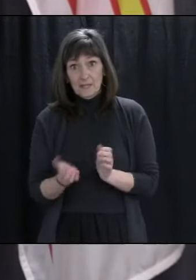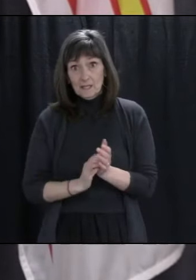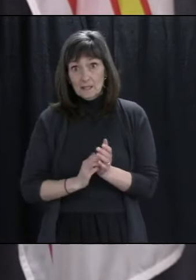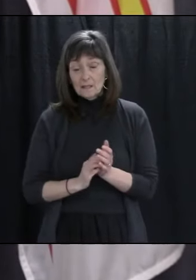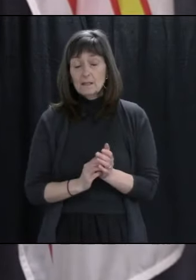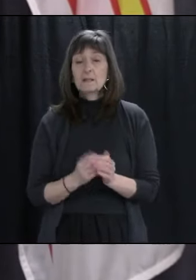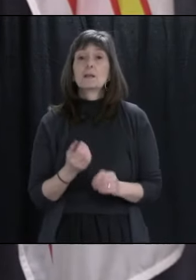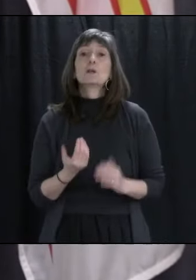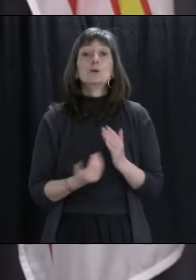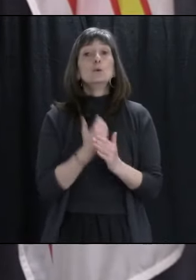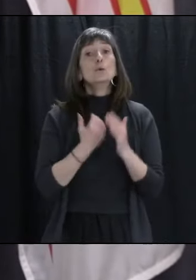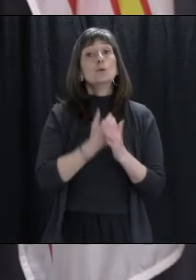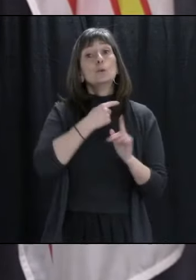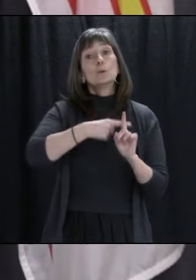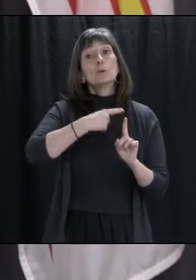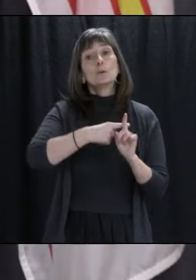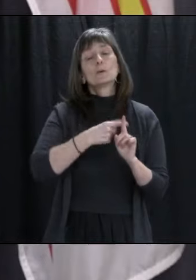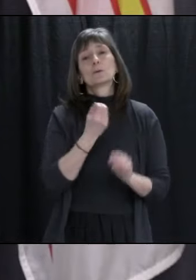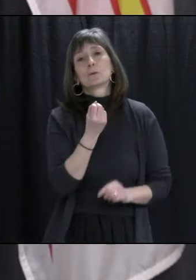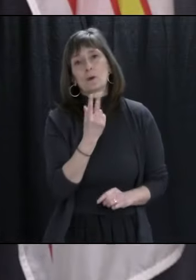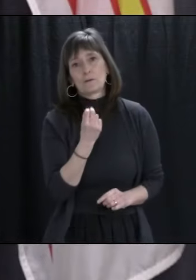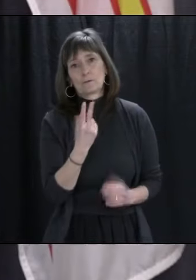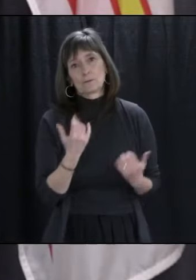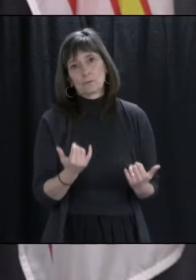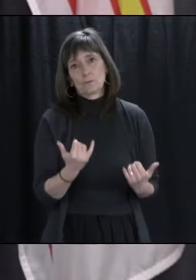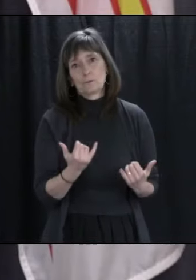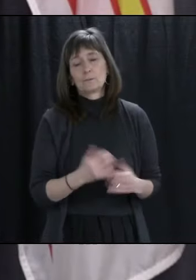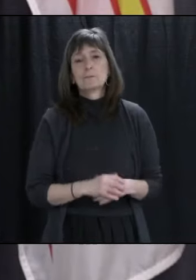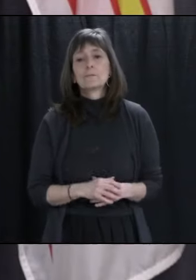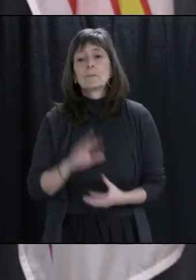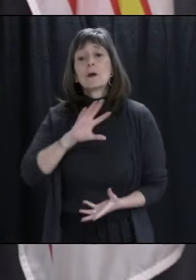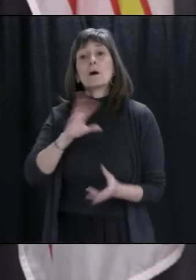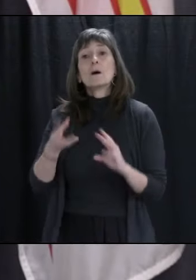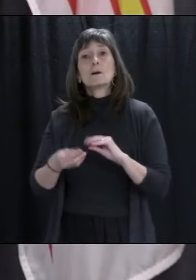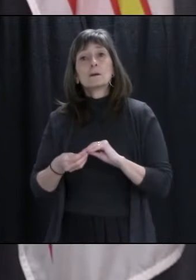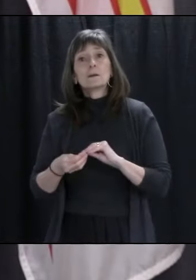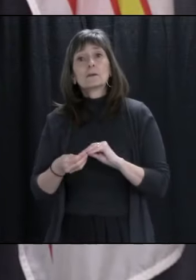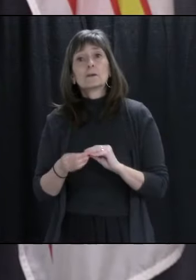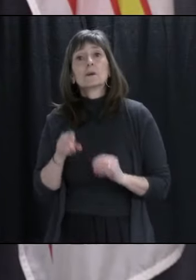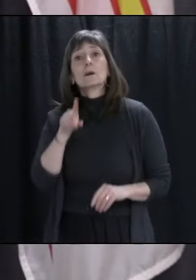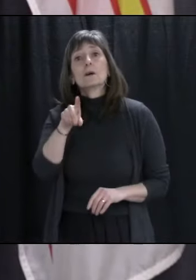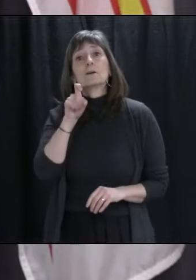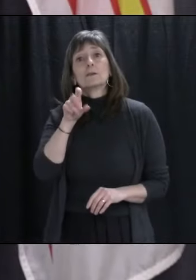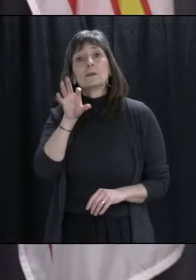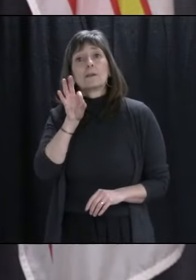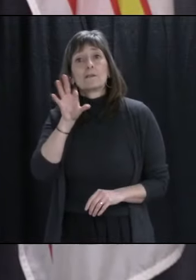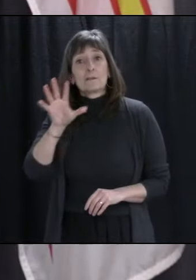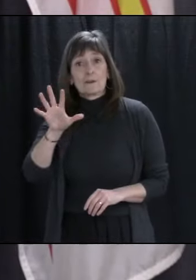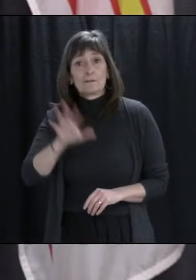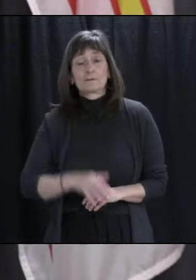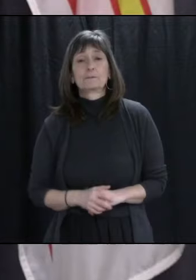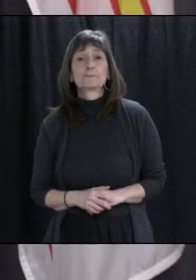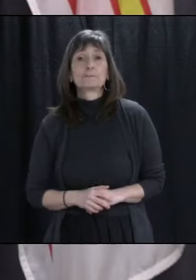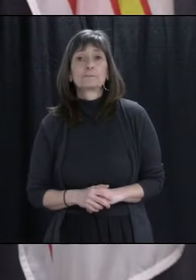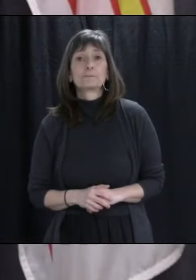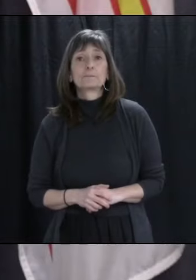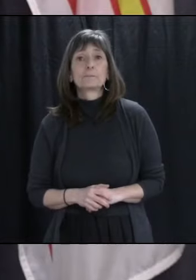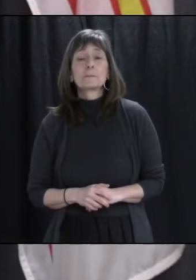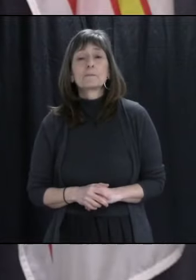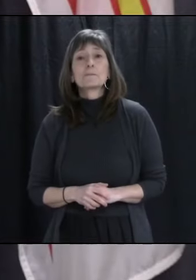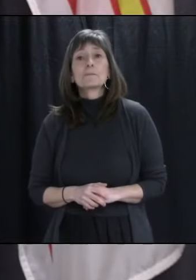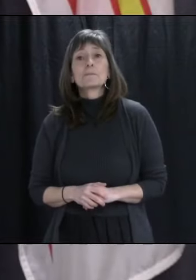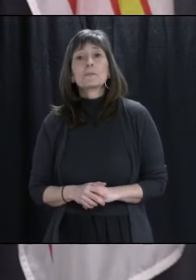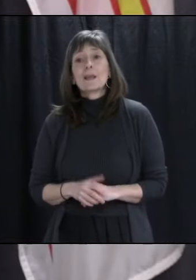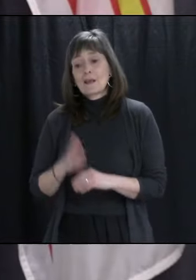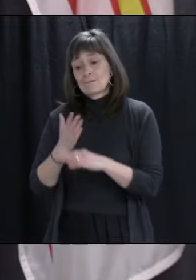have 12 new cases since yesterday's media availability. The total number of cases in the province is 195. The breakdown